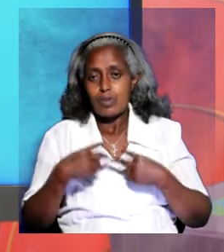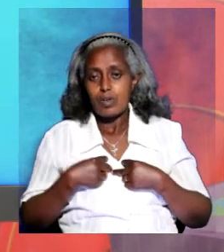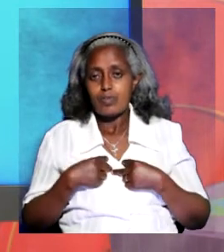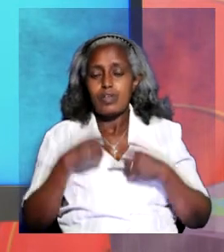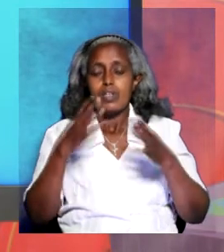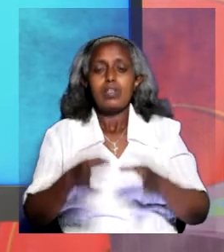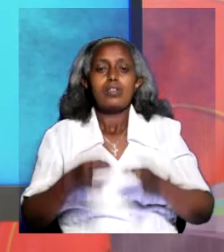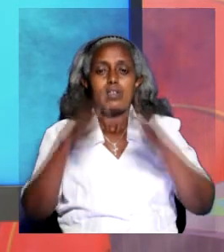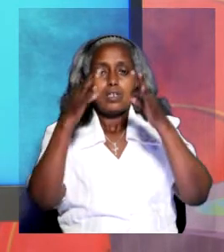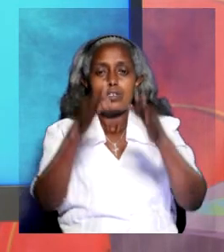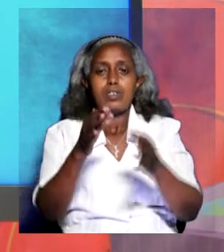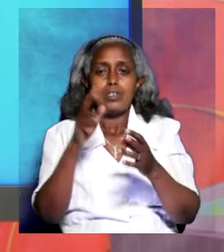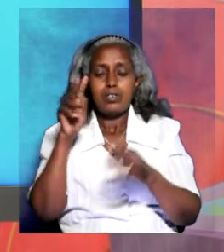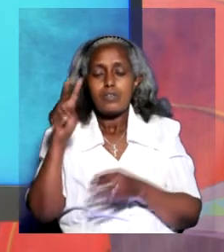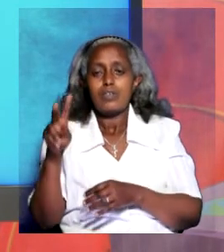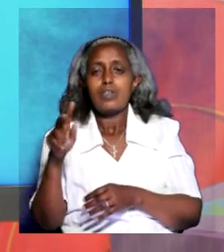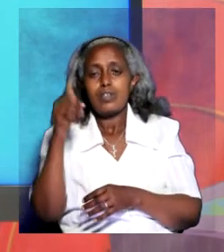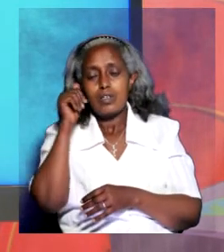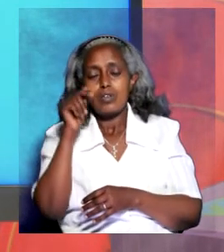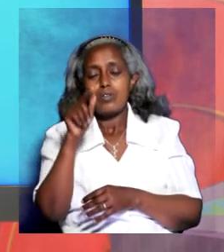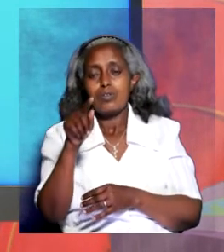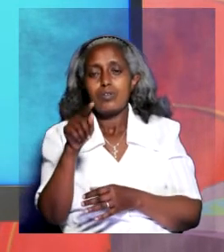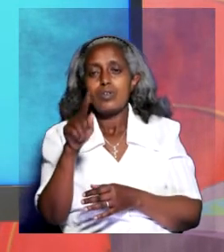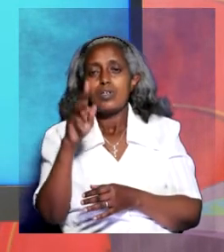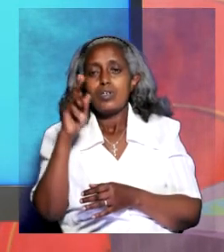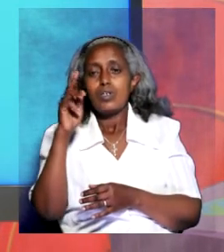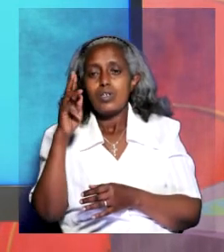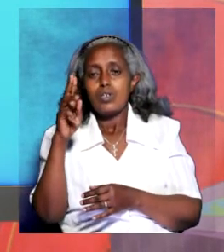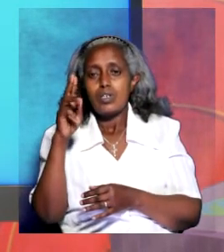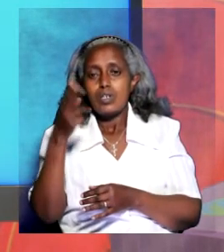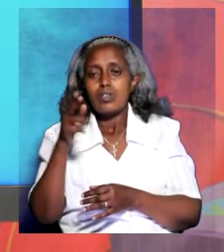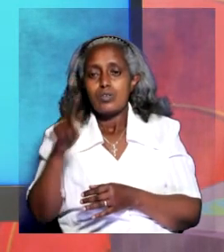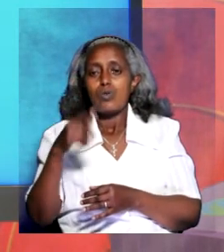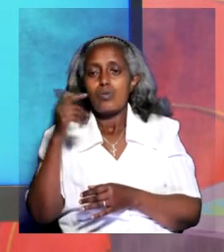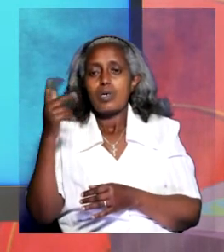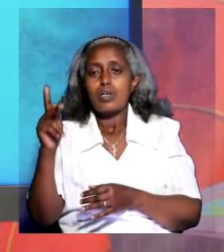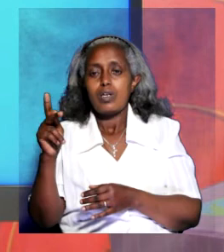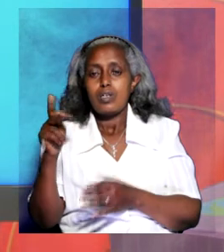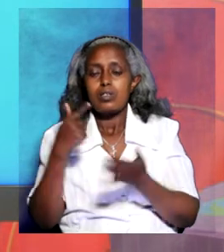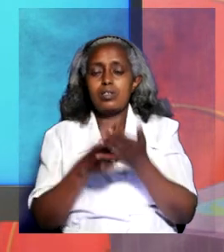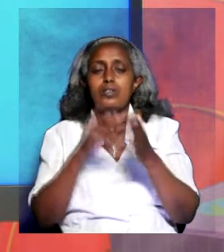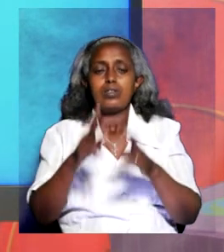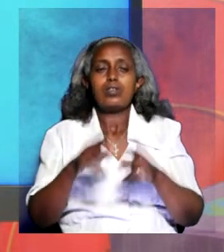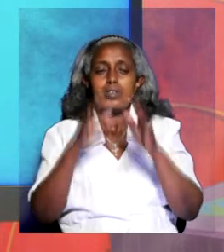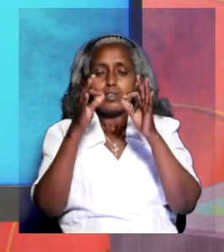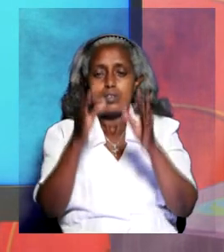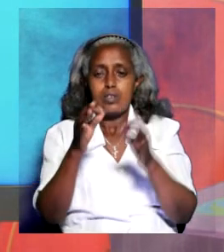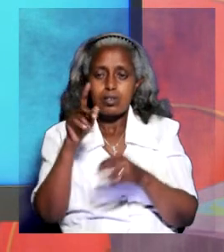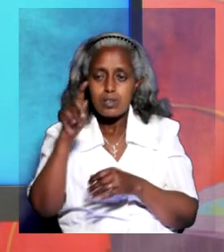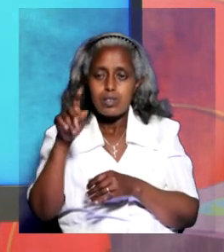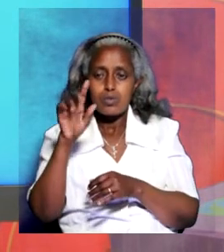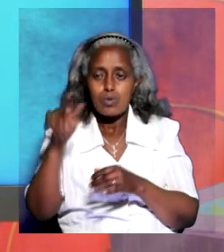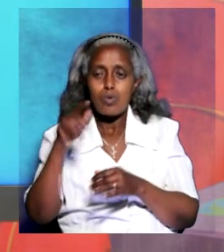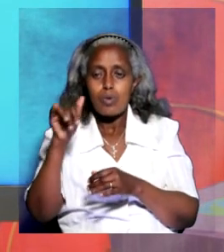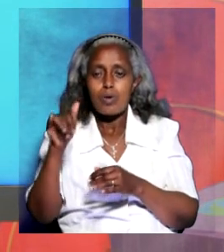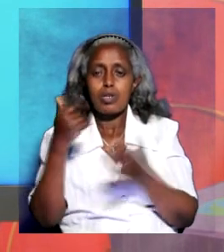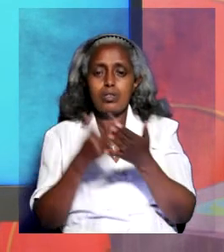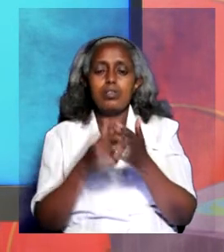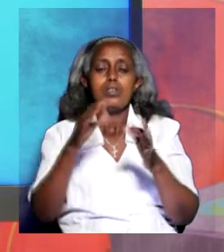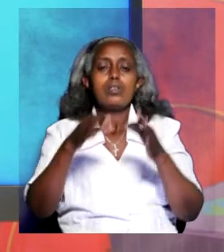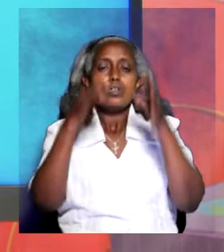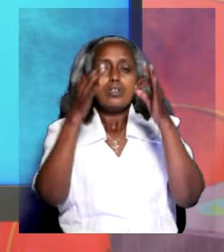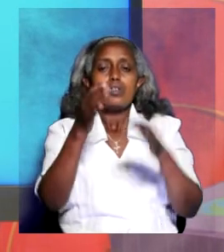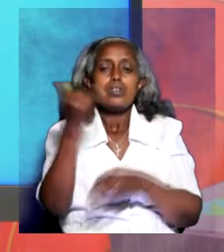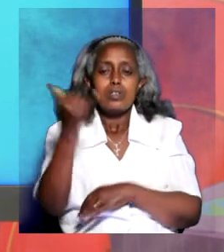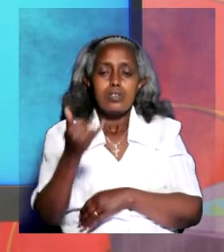a translation vector u, which is h, comma, k, if you translate the point x, comma, y using this translation, its image will